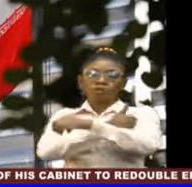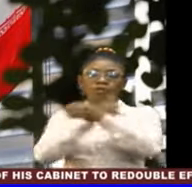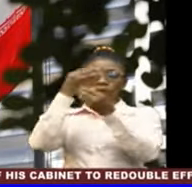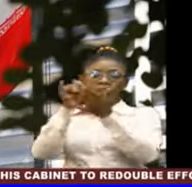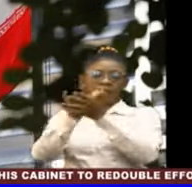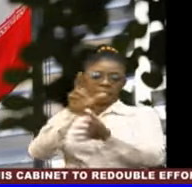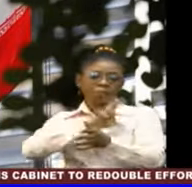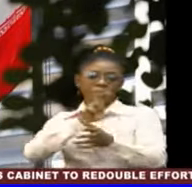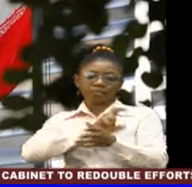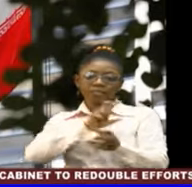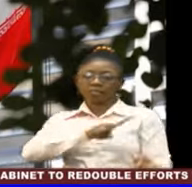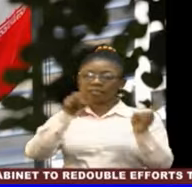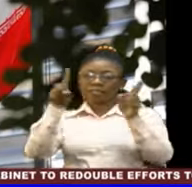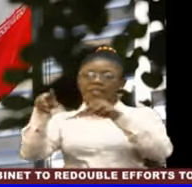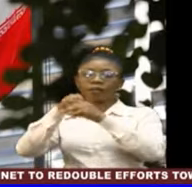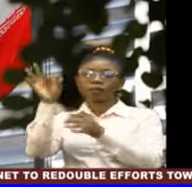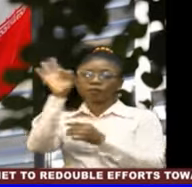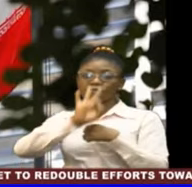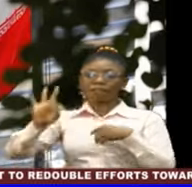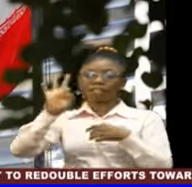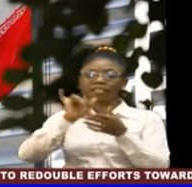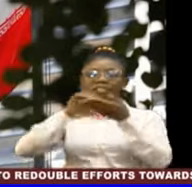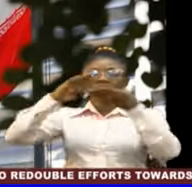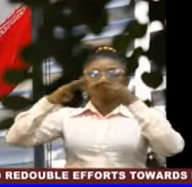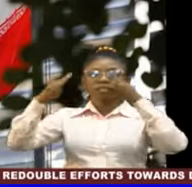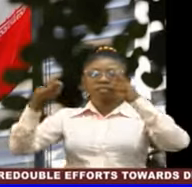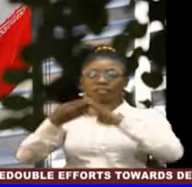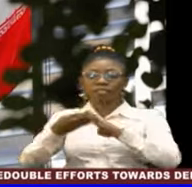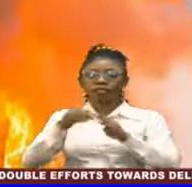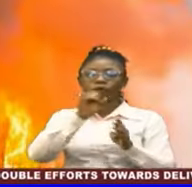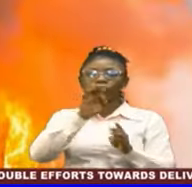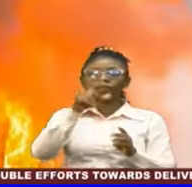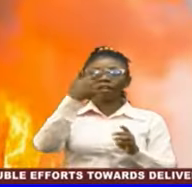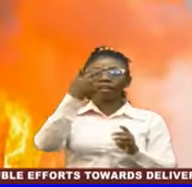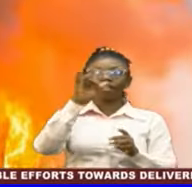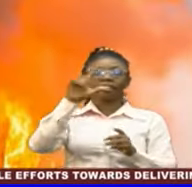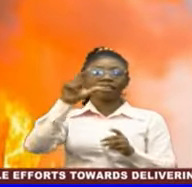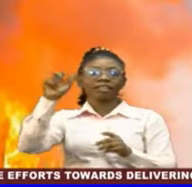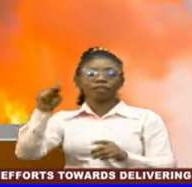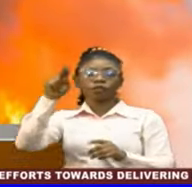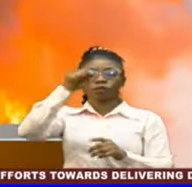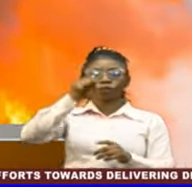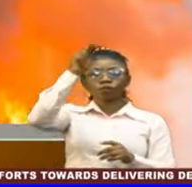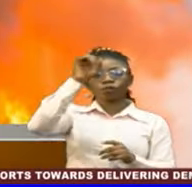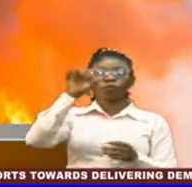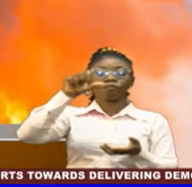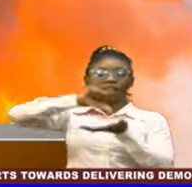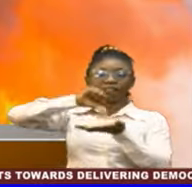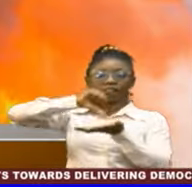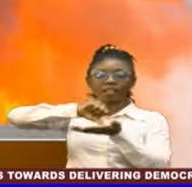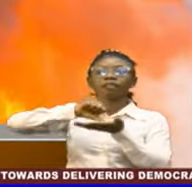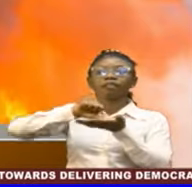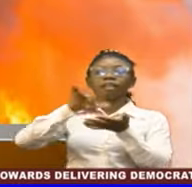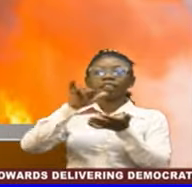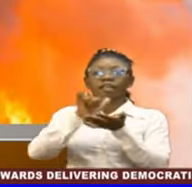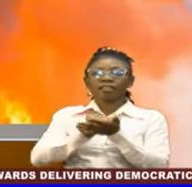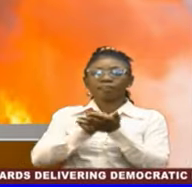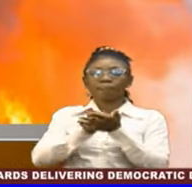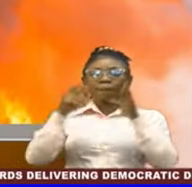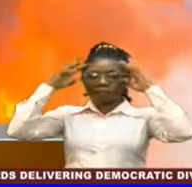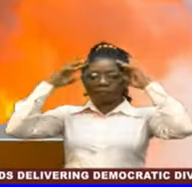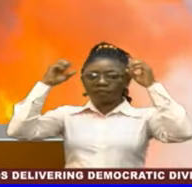in Langerud, a city in the Caspian Sea province of Gilan, north of Tehran. Ismail Sadeghi, a provincial